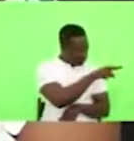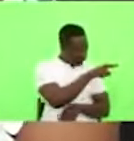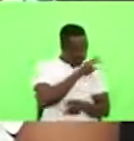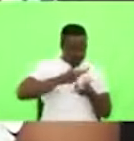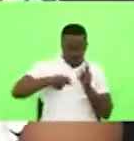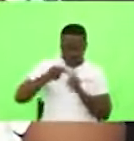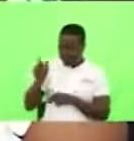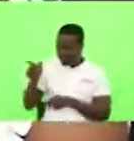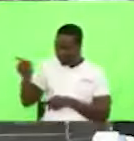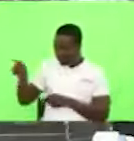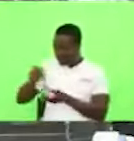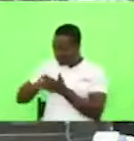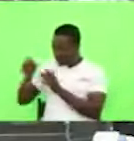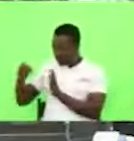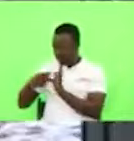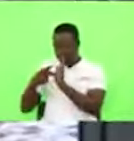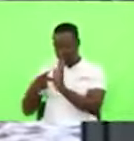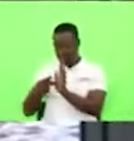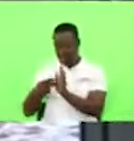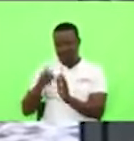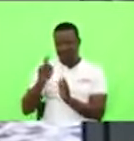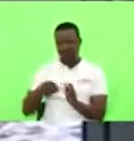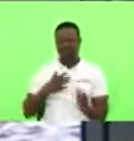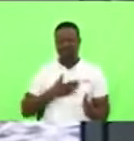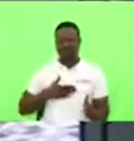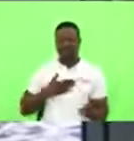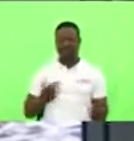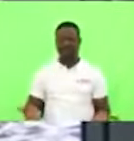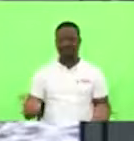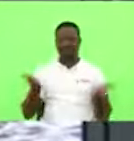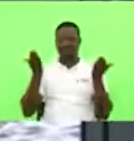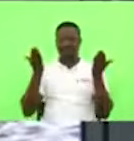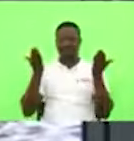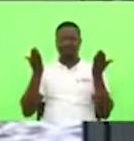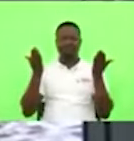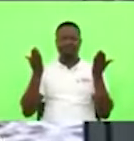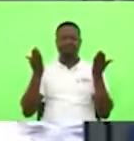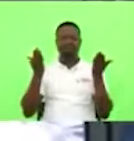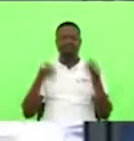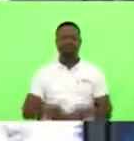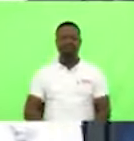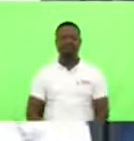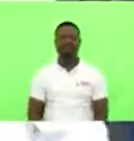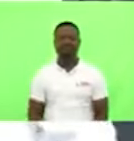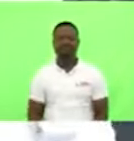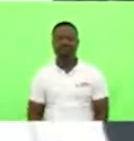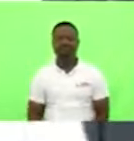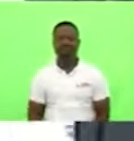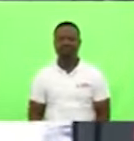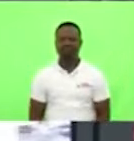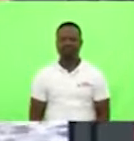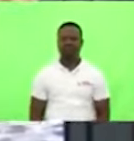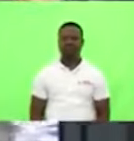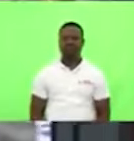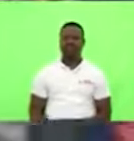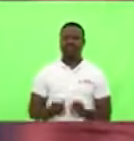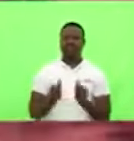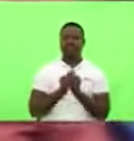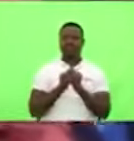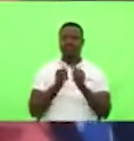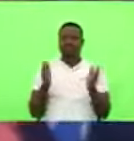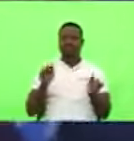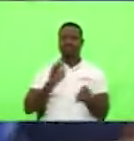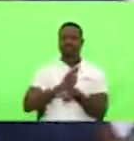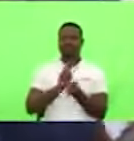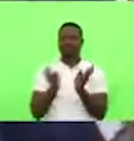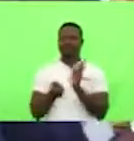Shall we rise to our feet now? But without repentance,